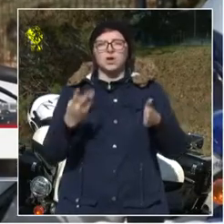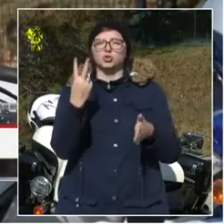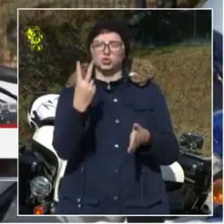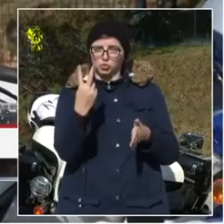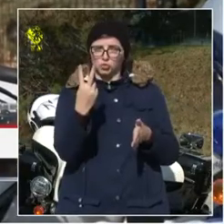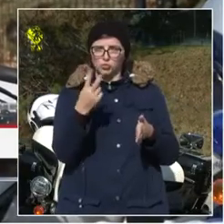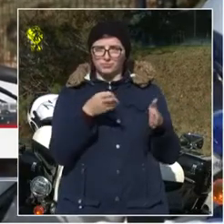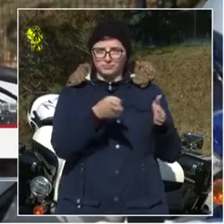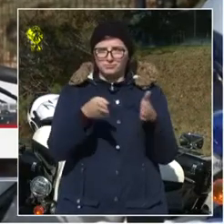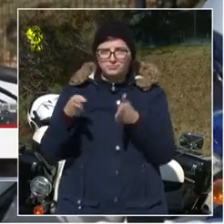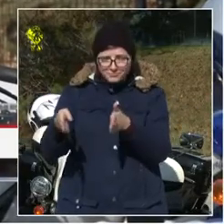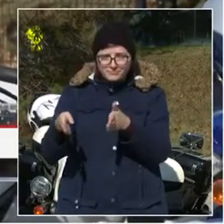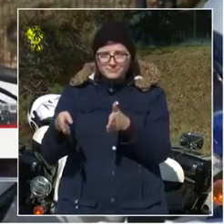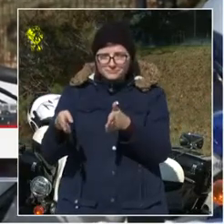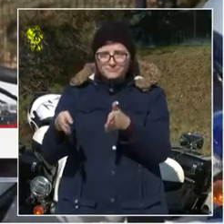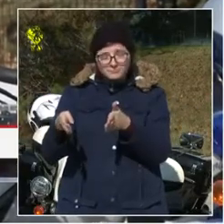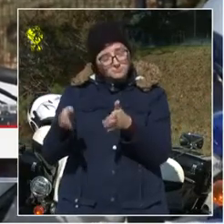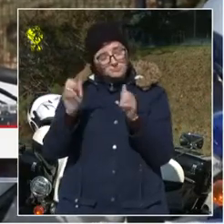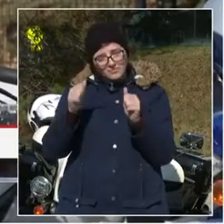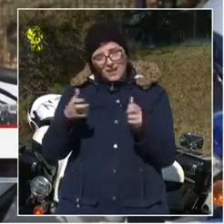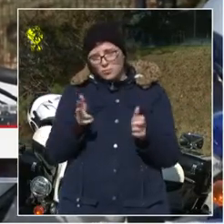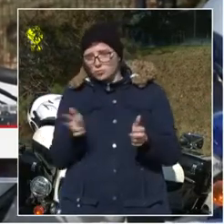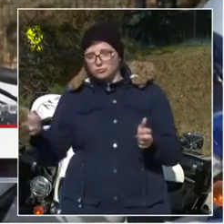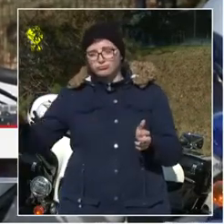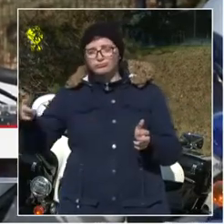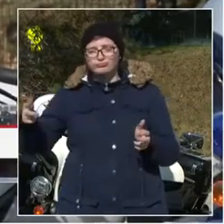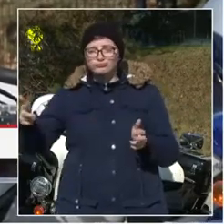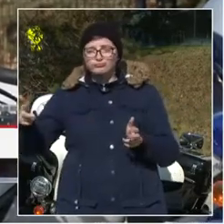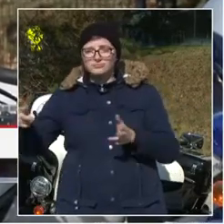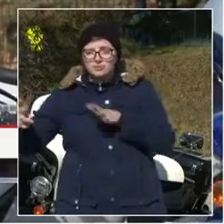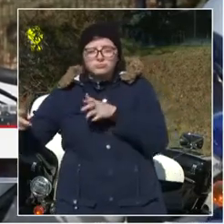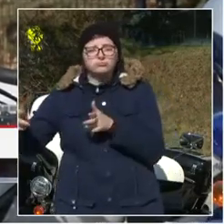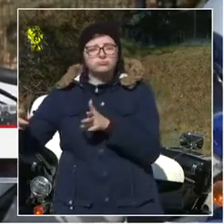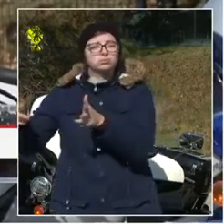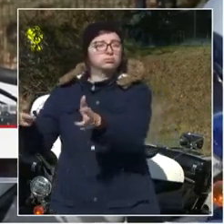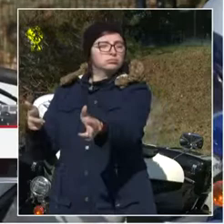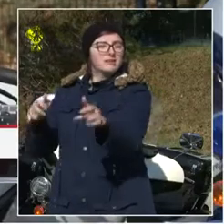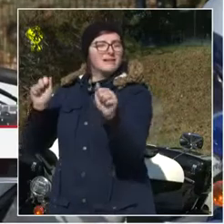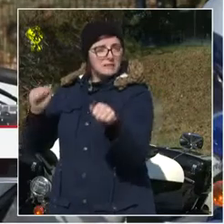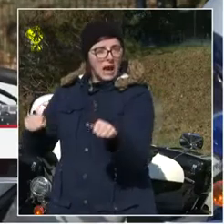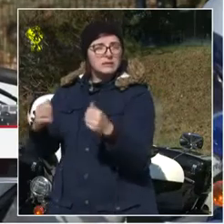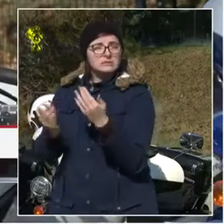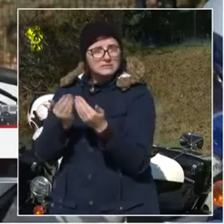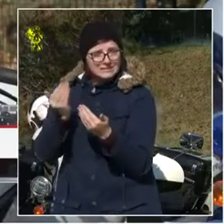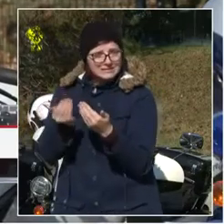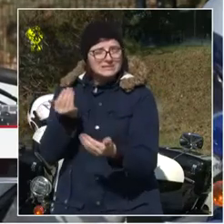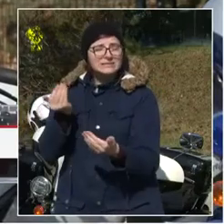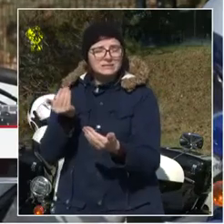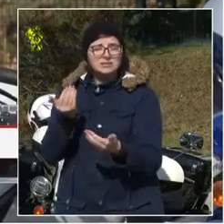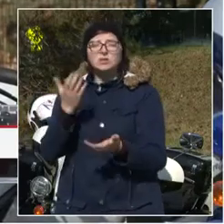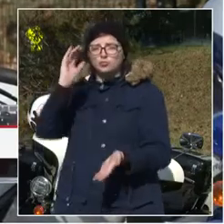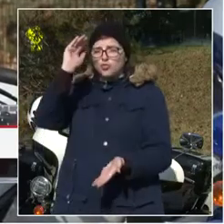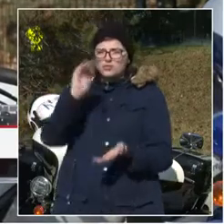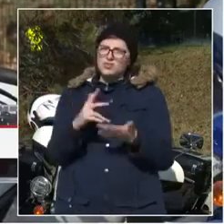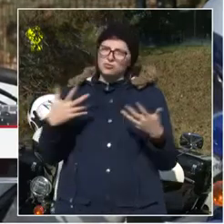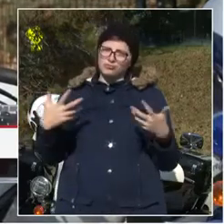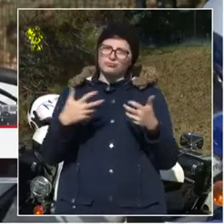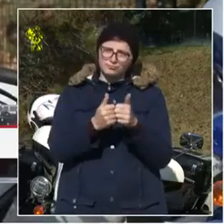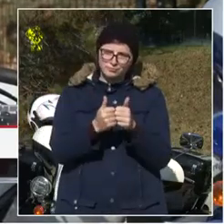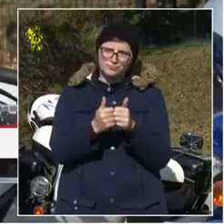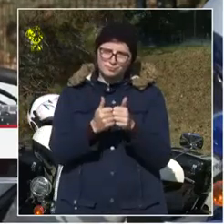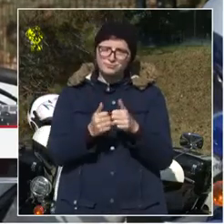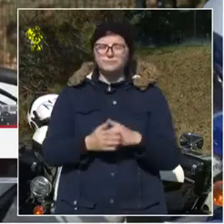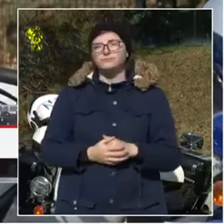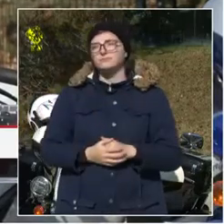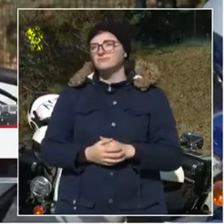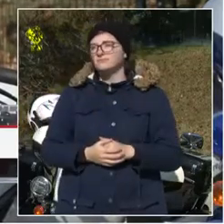turning pockets to create a consistent travel flow. That also helps to reduce the crashes and improves pedestrian safety. We